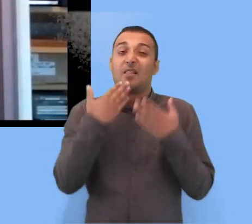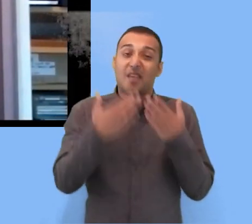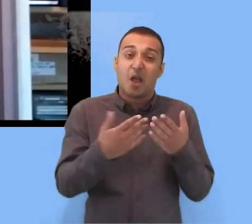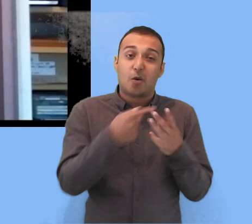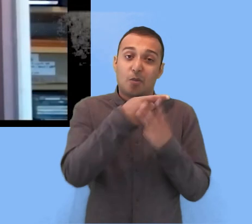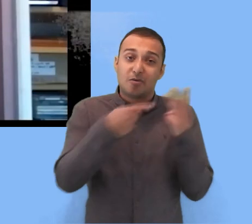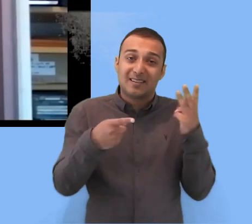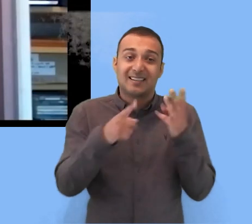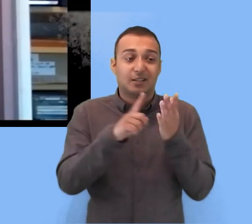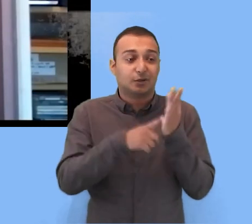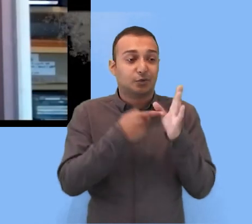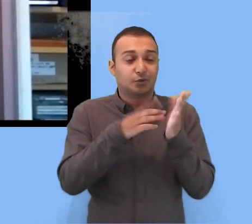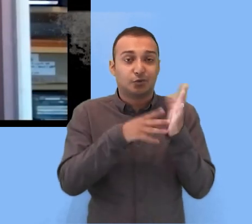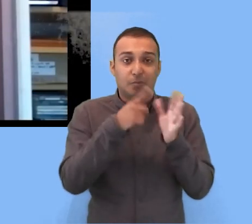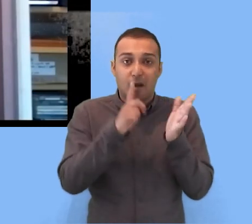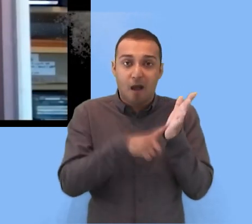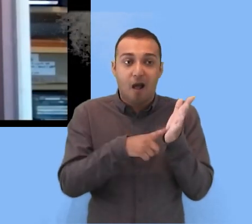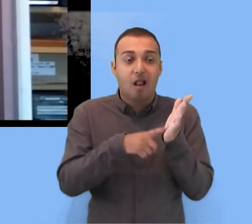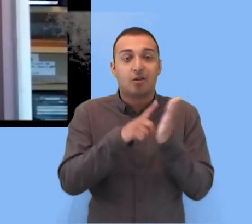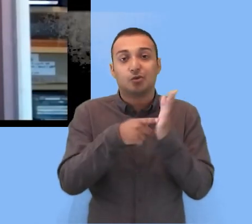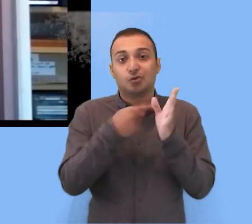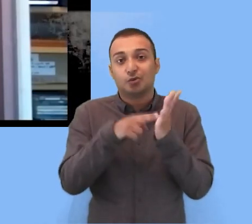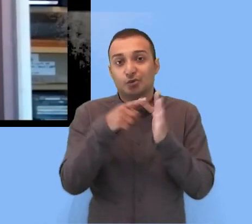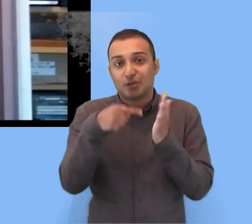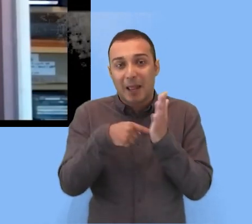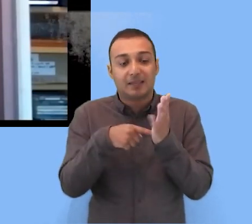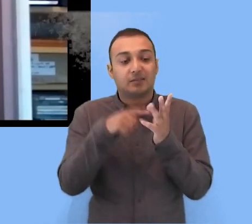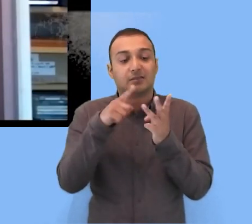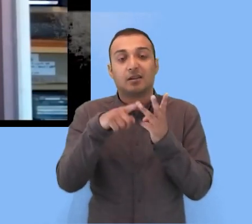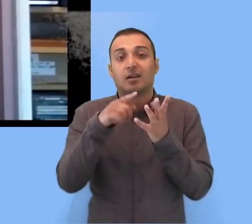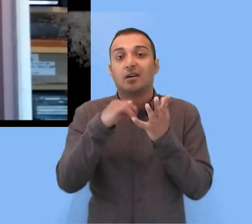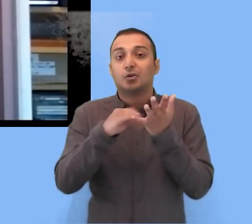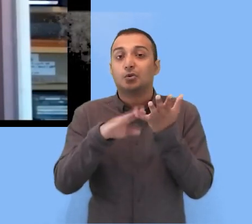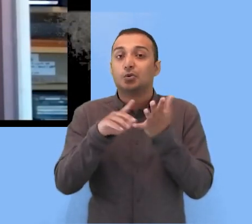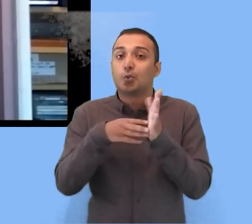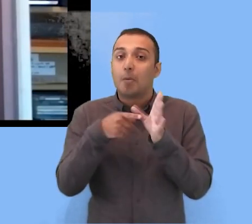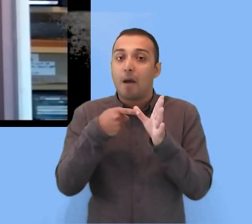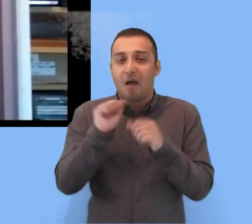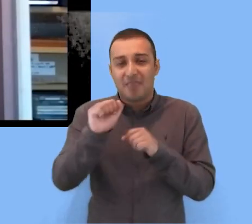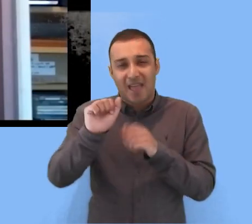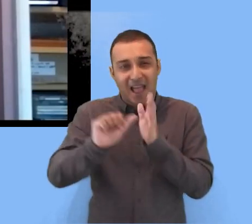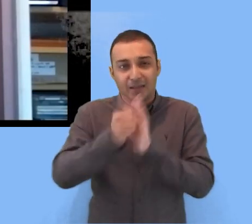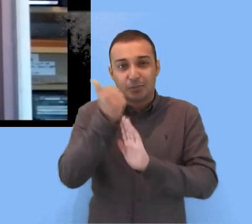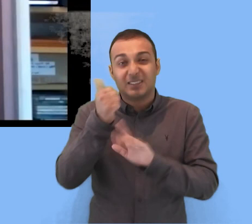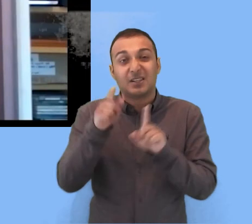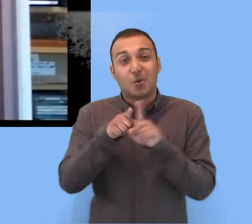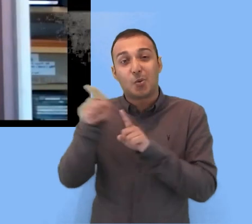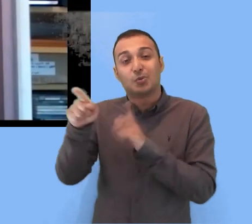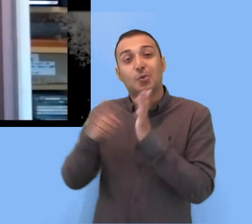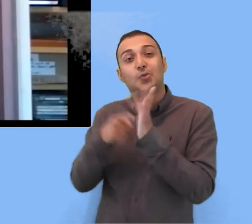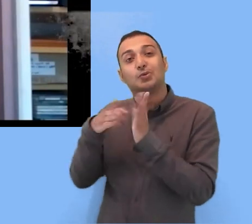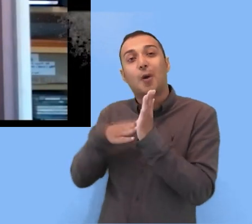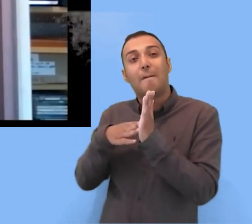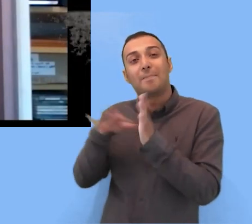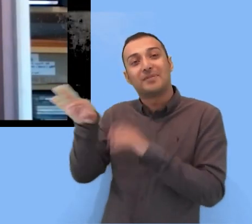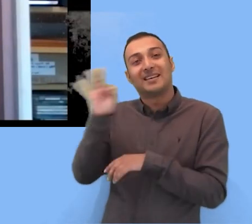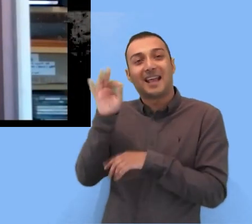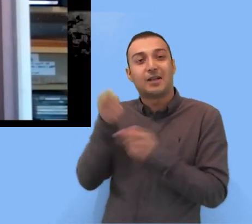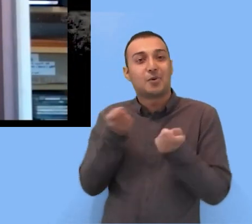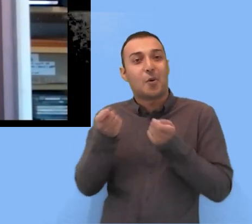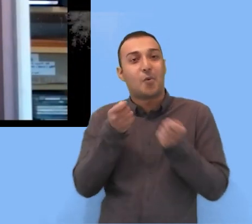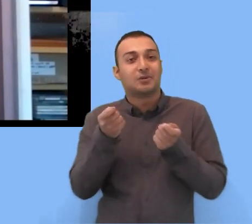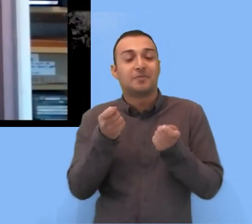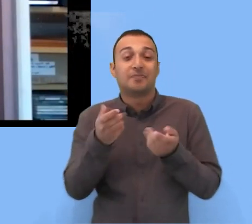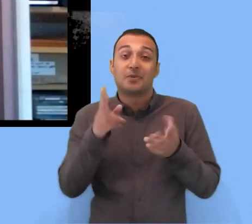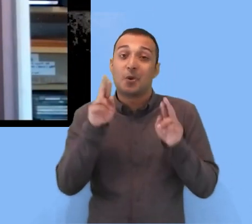and Janet, for their insight and expertise, and to our guest host, Tom, from Learning with Parents. We hope you've enjoyed yourselves